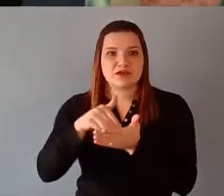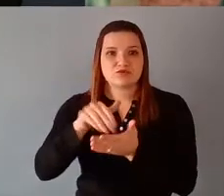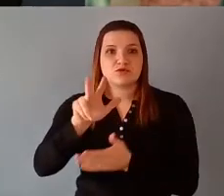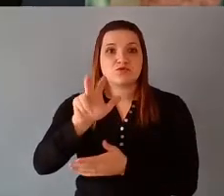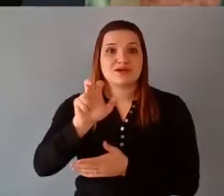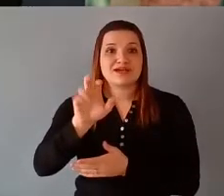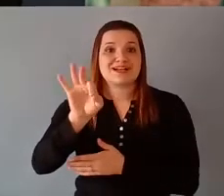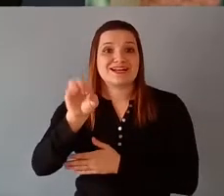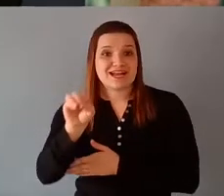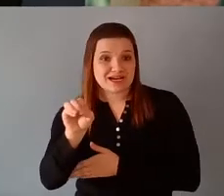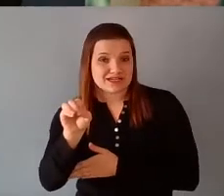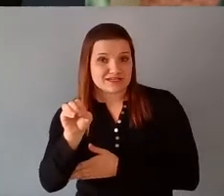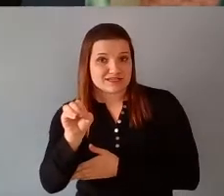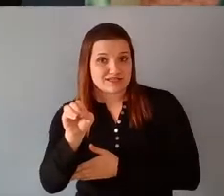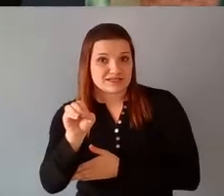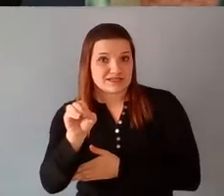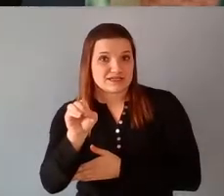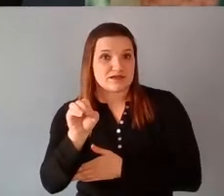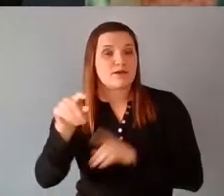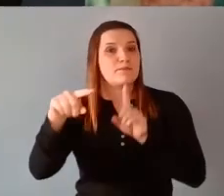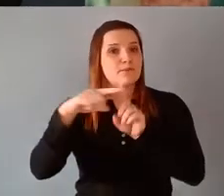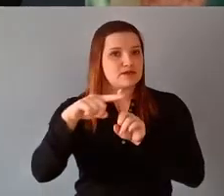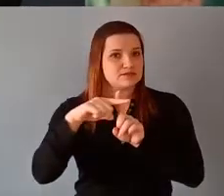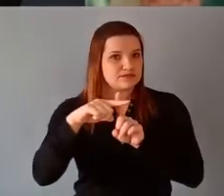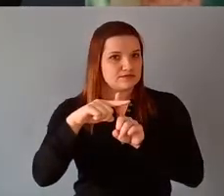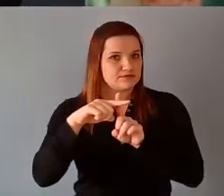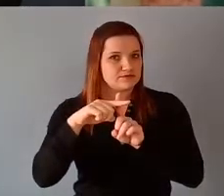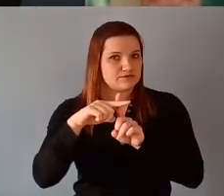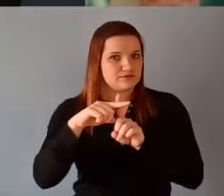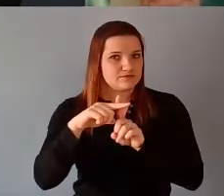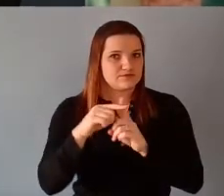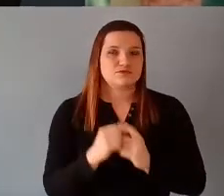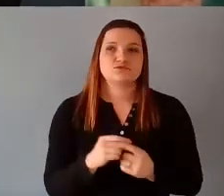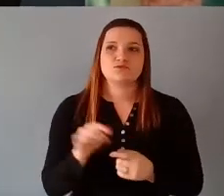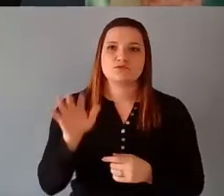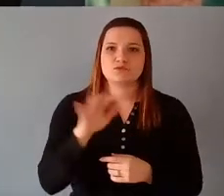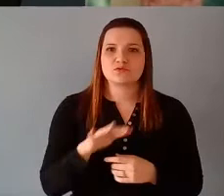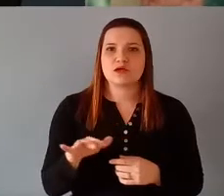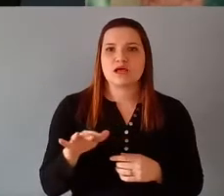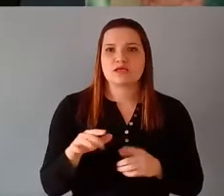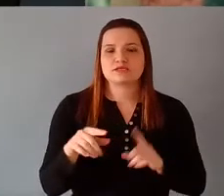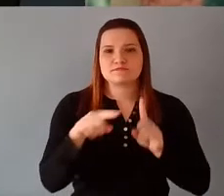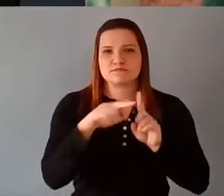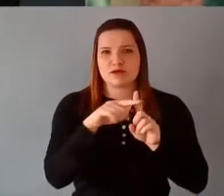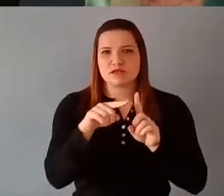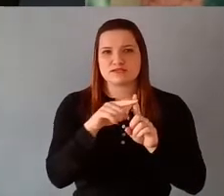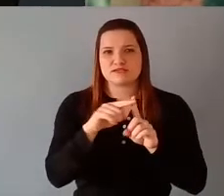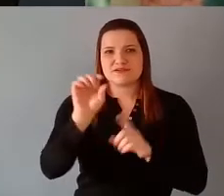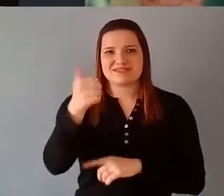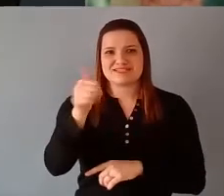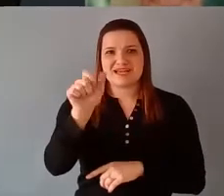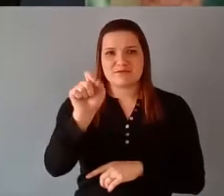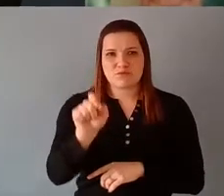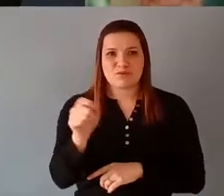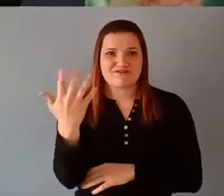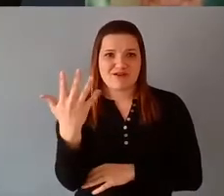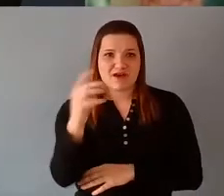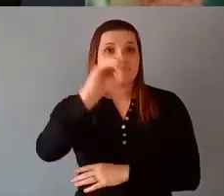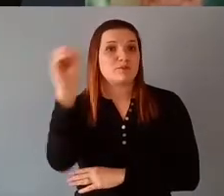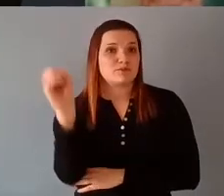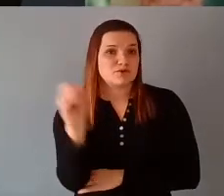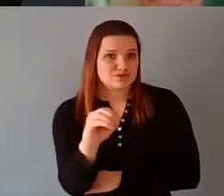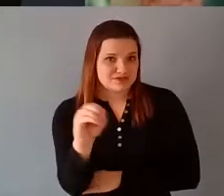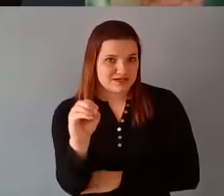27,390 testing positive. So that's a cumulative positivity rate of 10.5%. compared